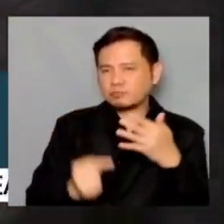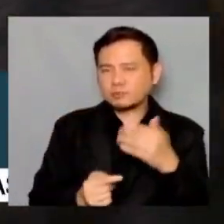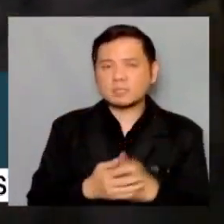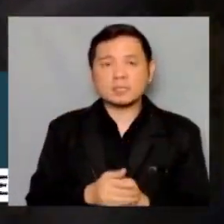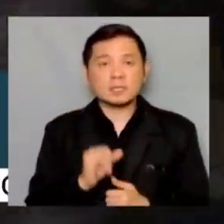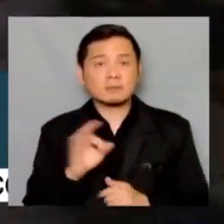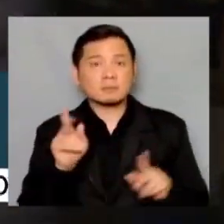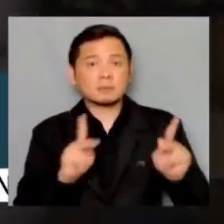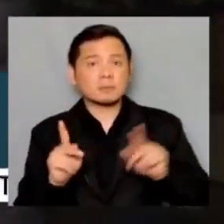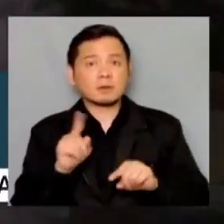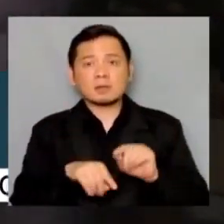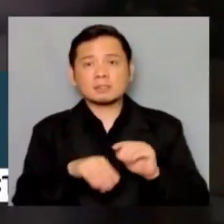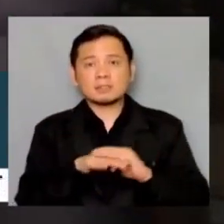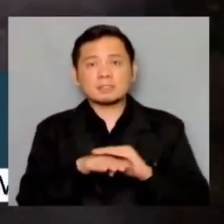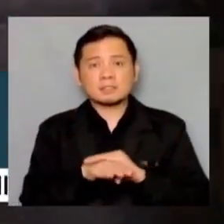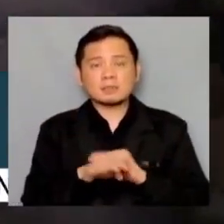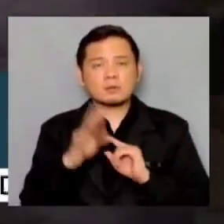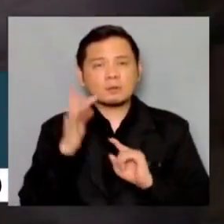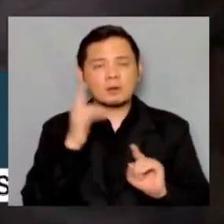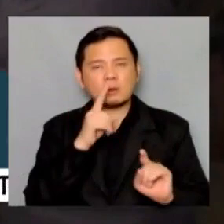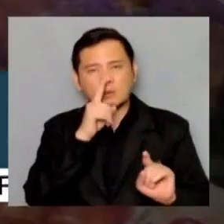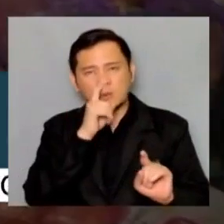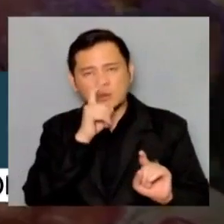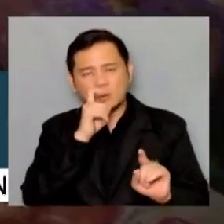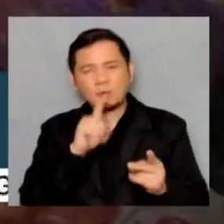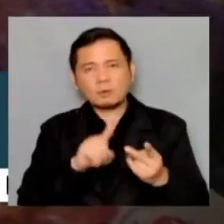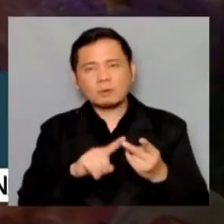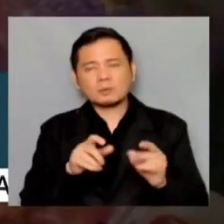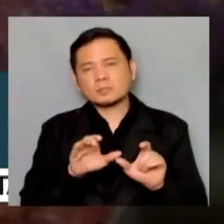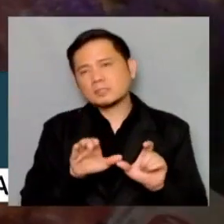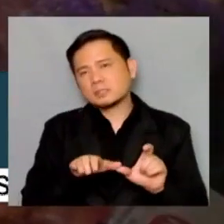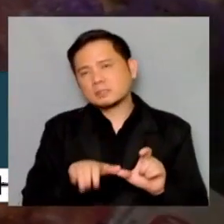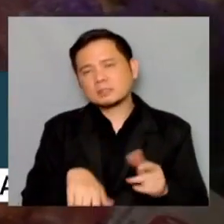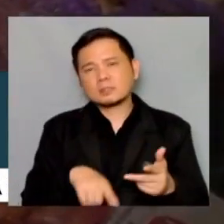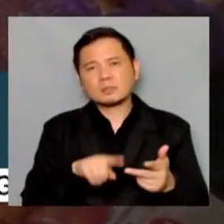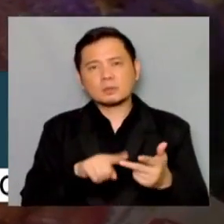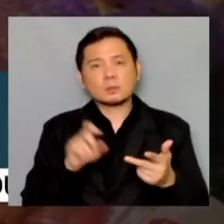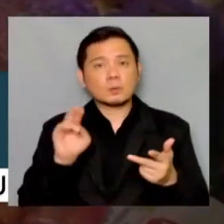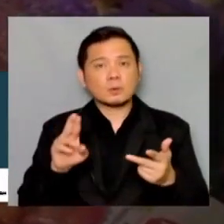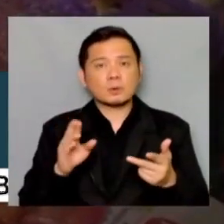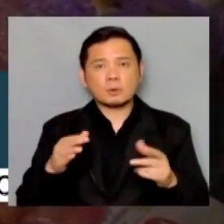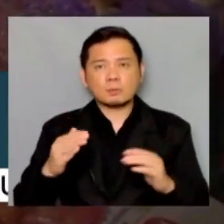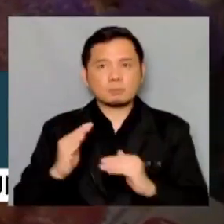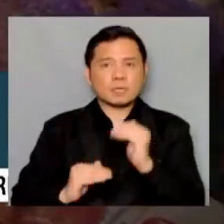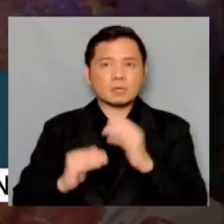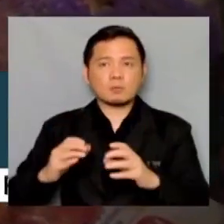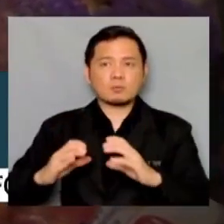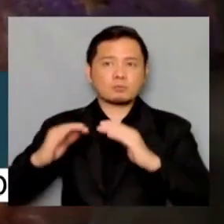aid because of old age, disability or their neighbourhood being under regular shelling.